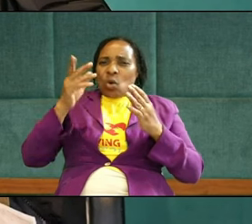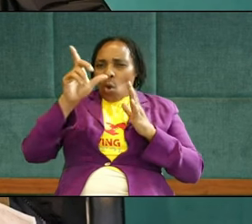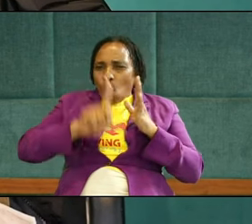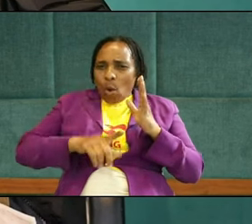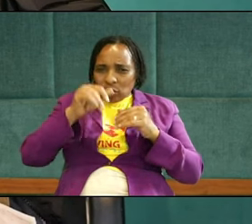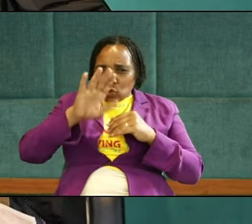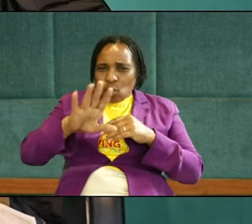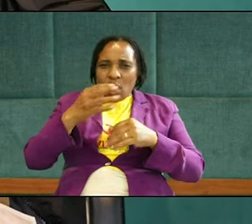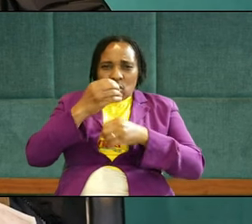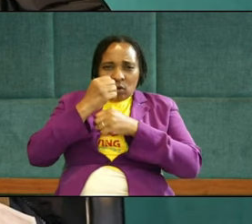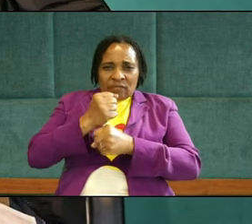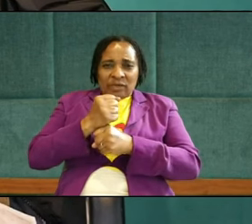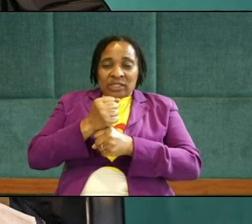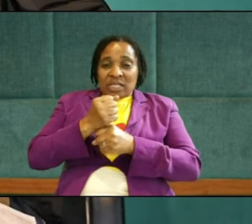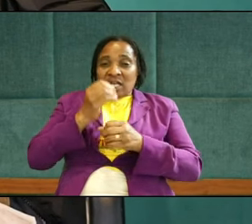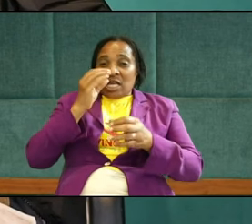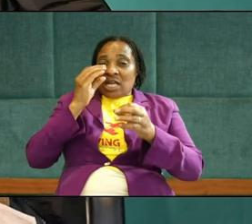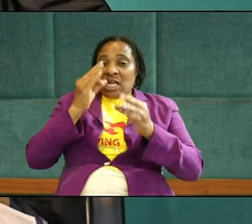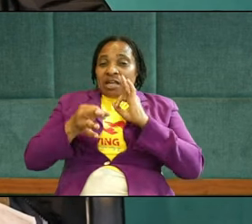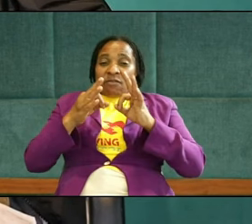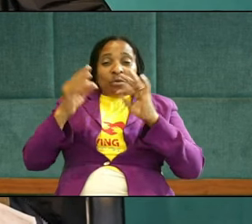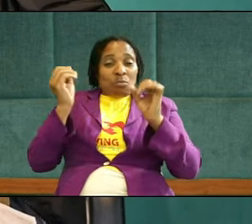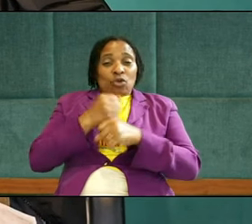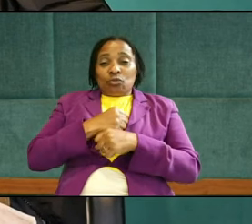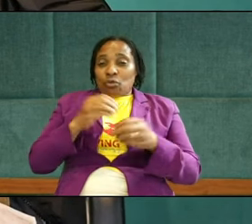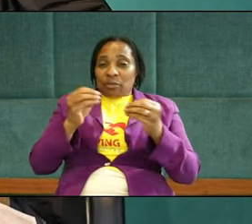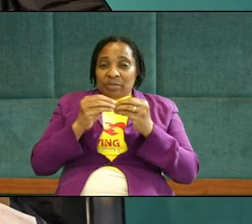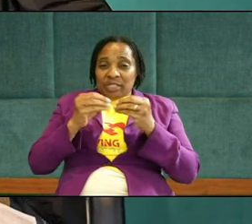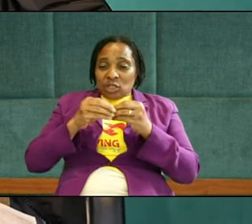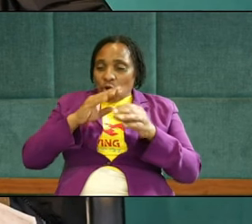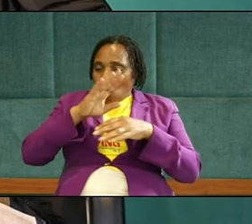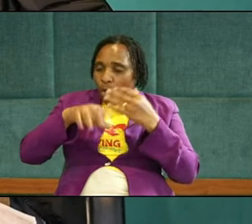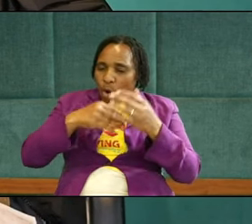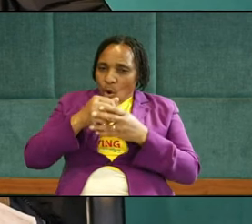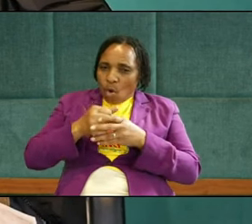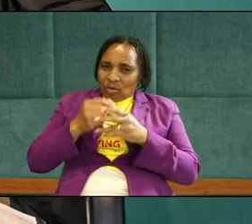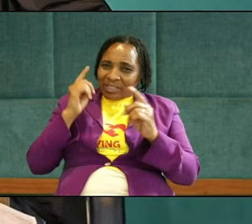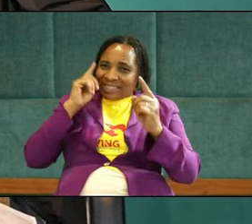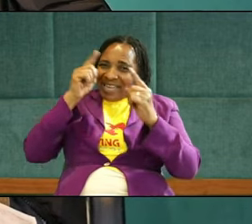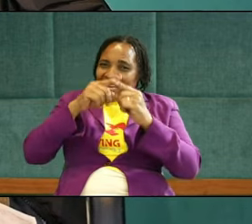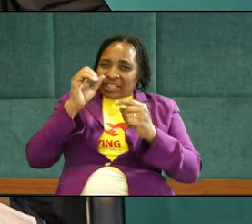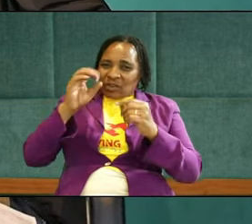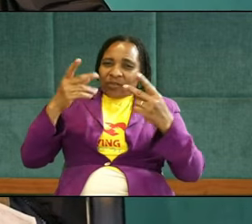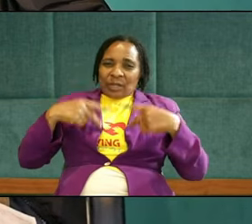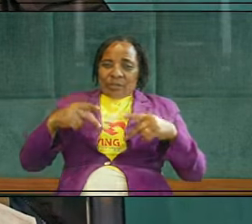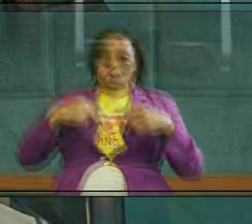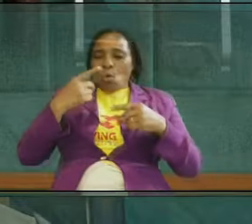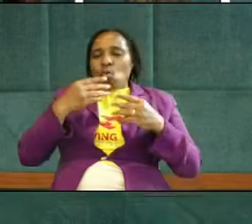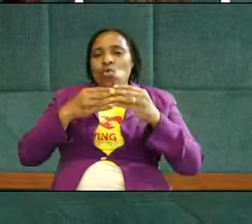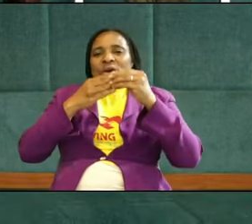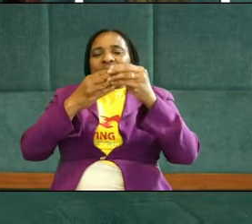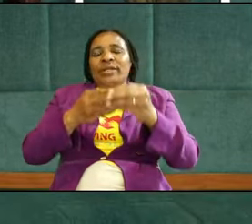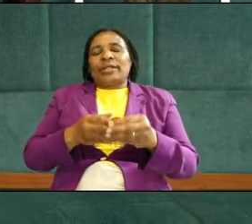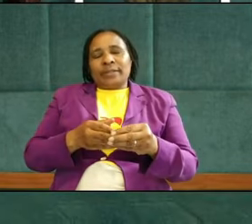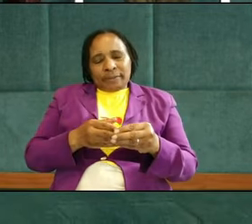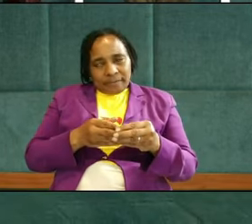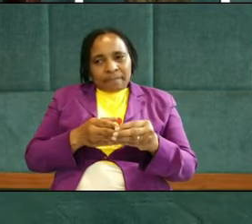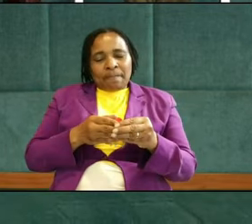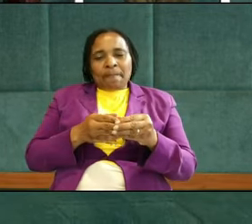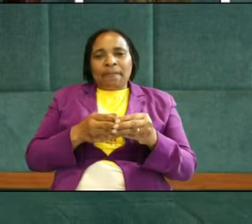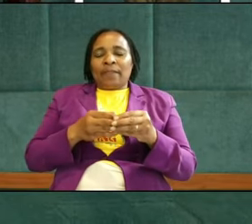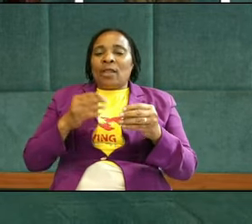if you weren't able to meet the targets of the people that you are. True. Well, what do you think,